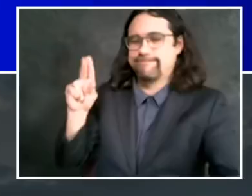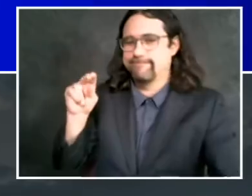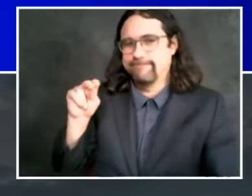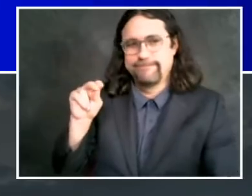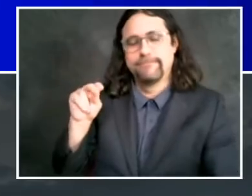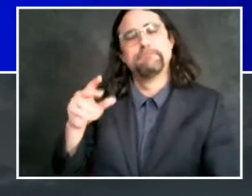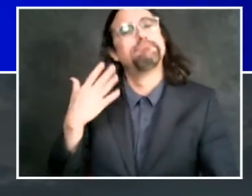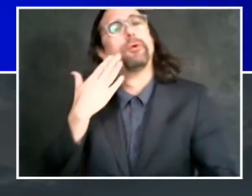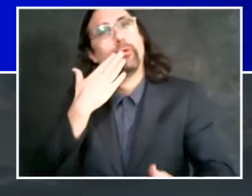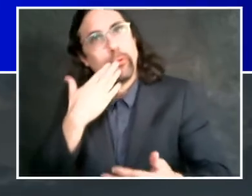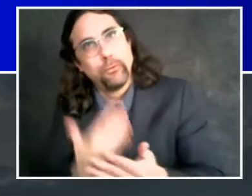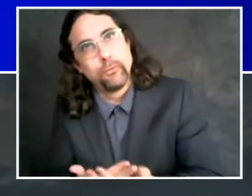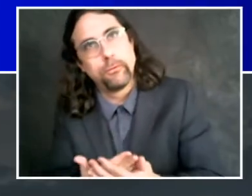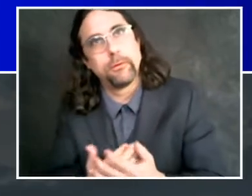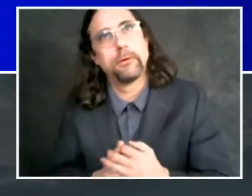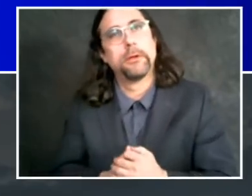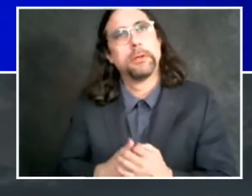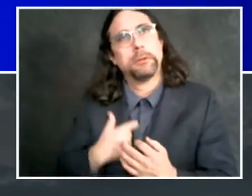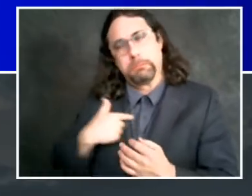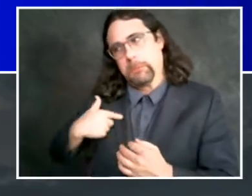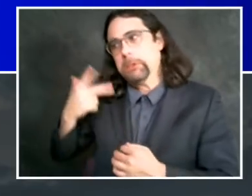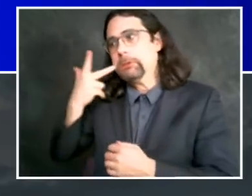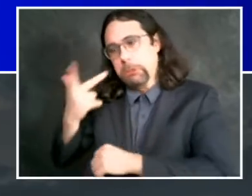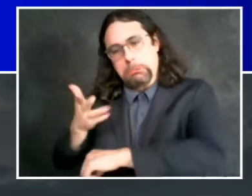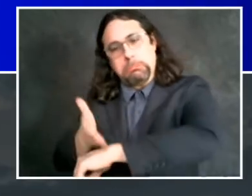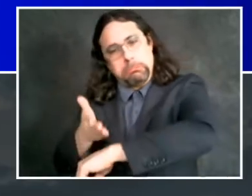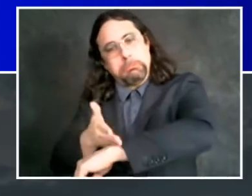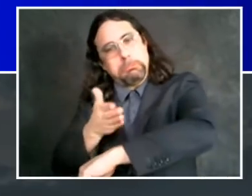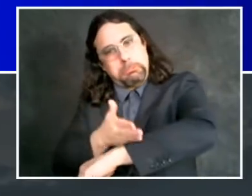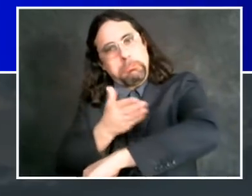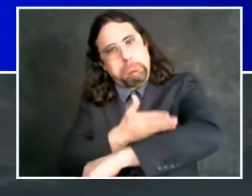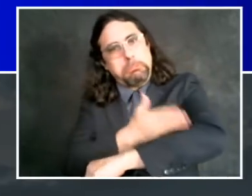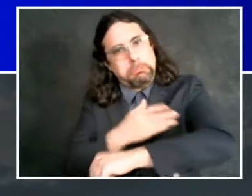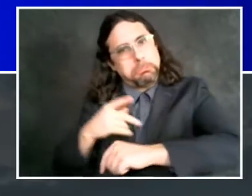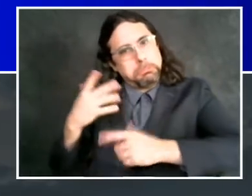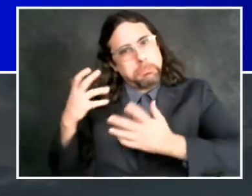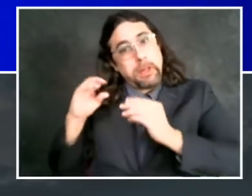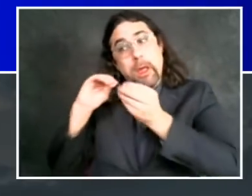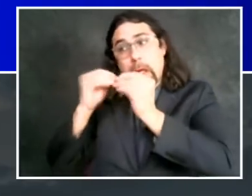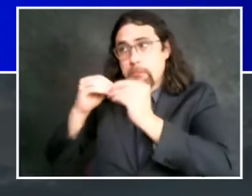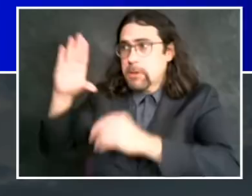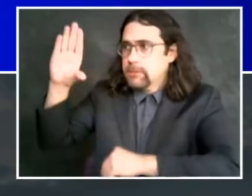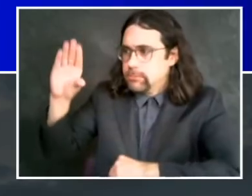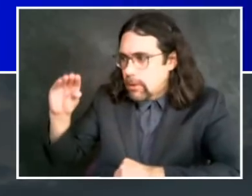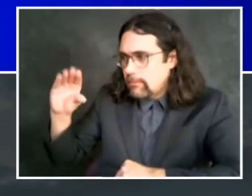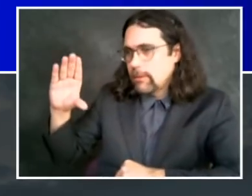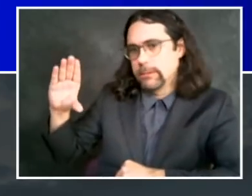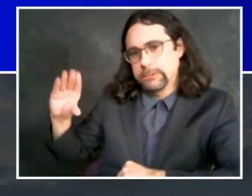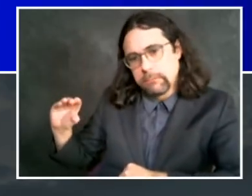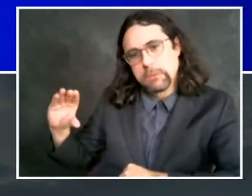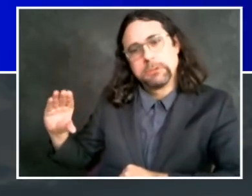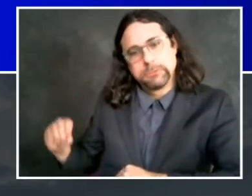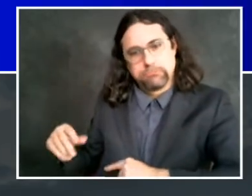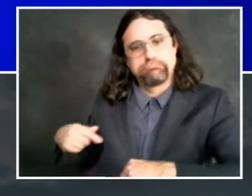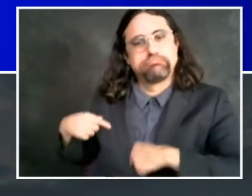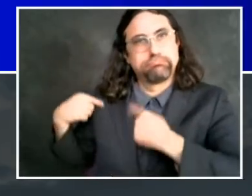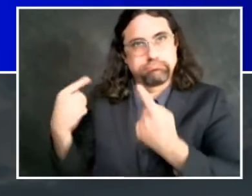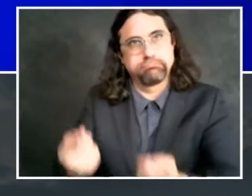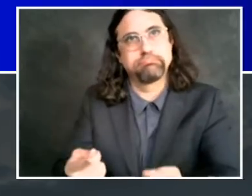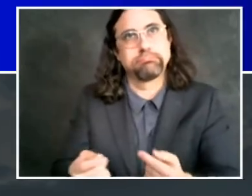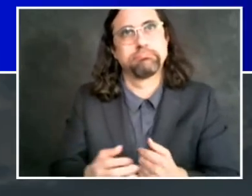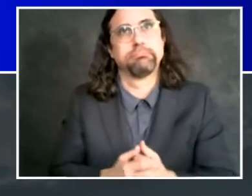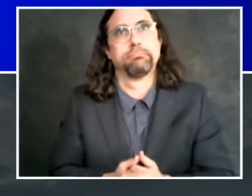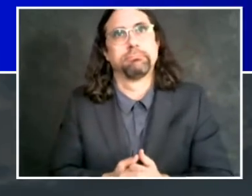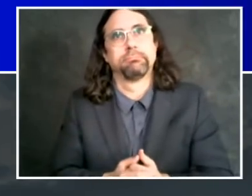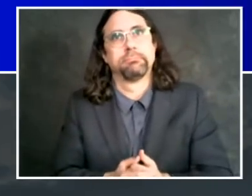those days where we hit all the notes and keep hitting them. But overall, we still see real progress. So daily number of people admitted to